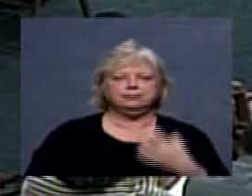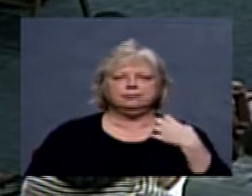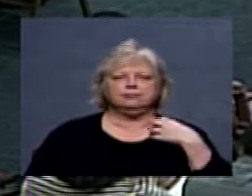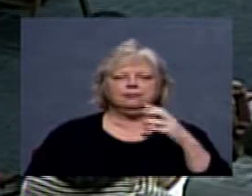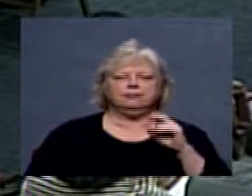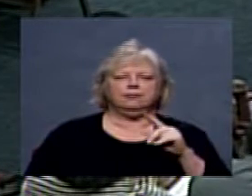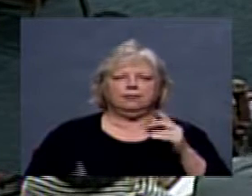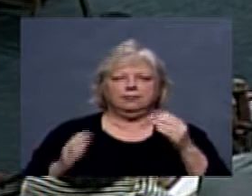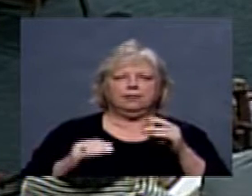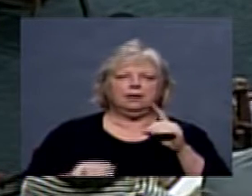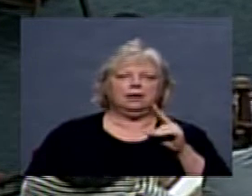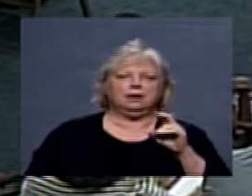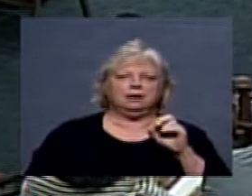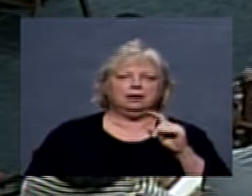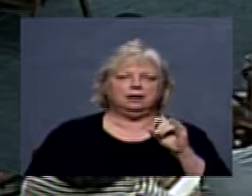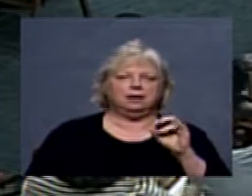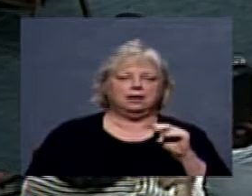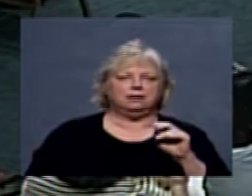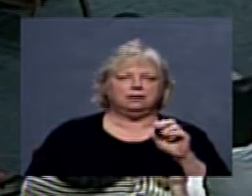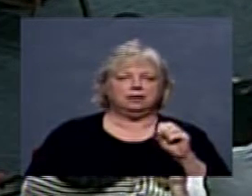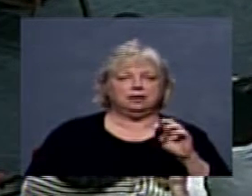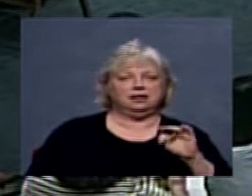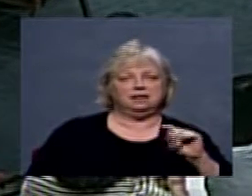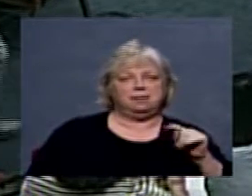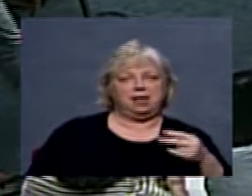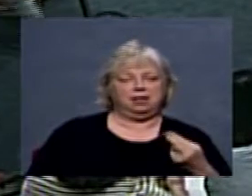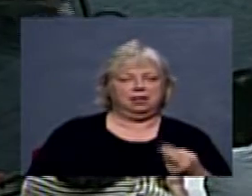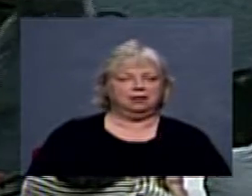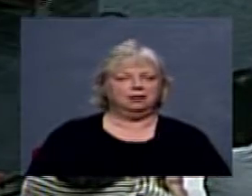Okay, Dustin Smith.